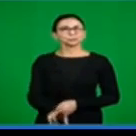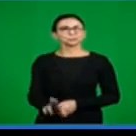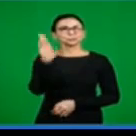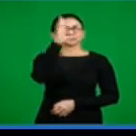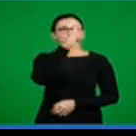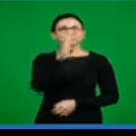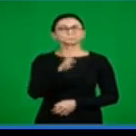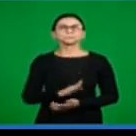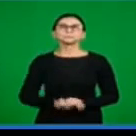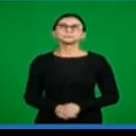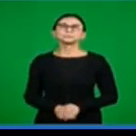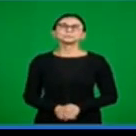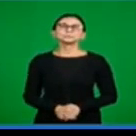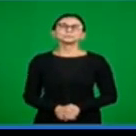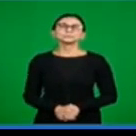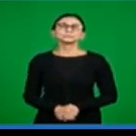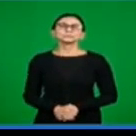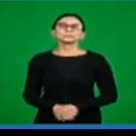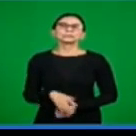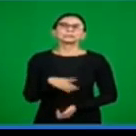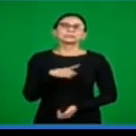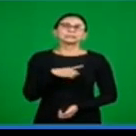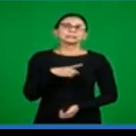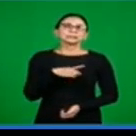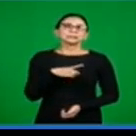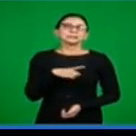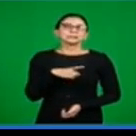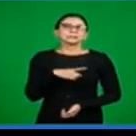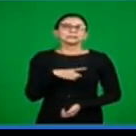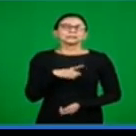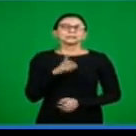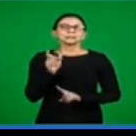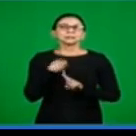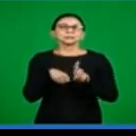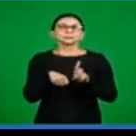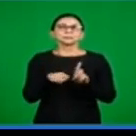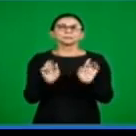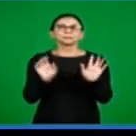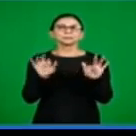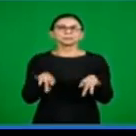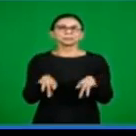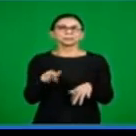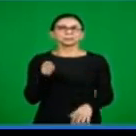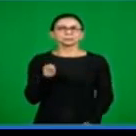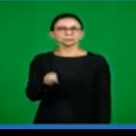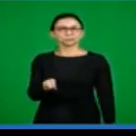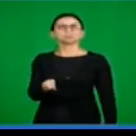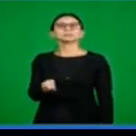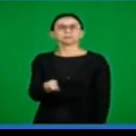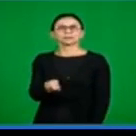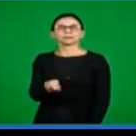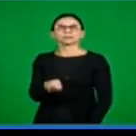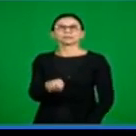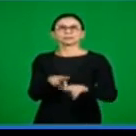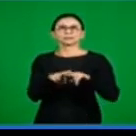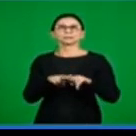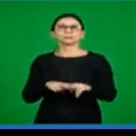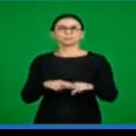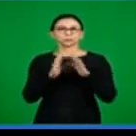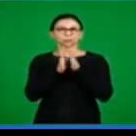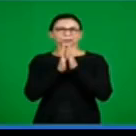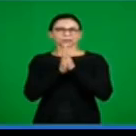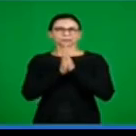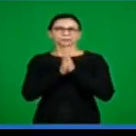region of Brazil. And southern region of Brazil. And also we're praying